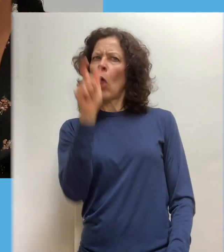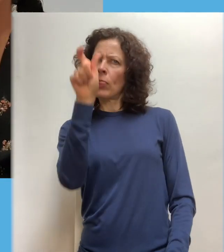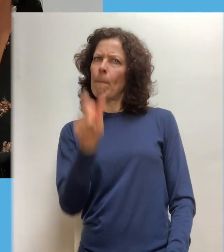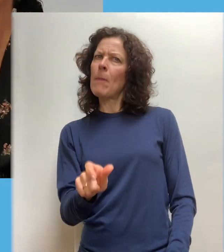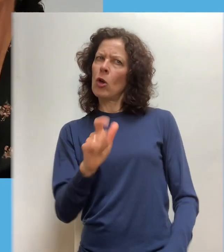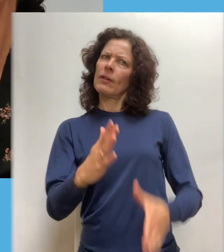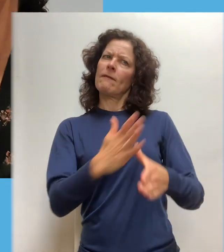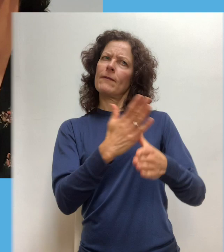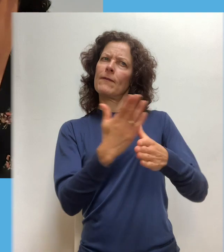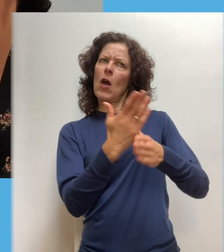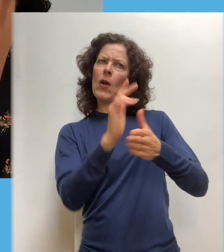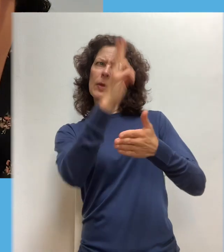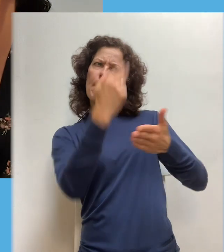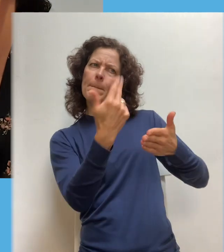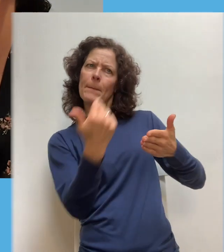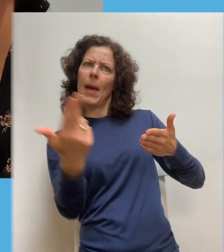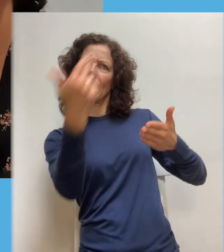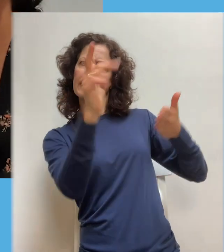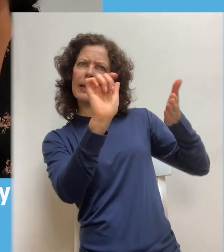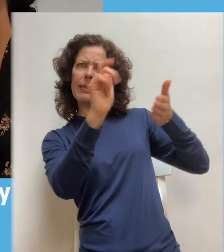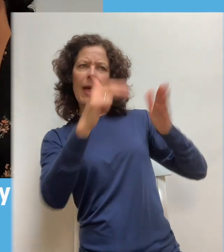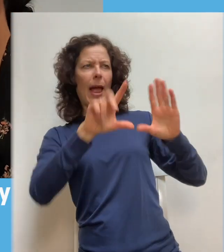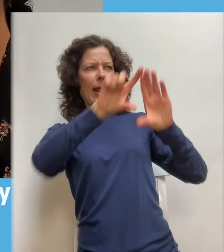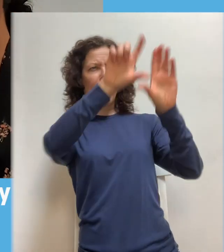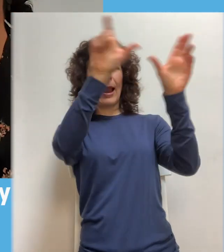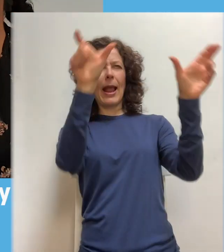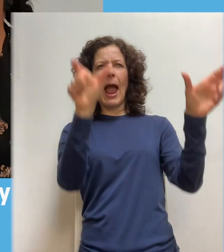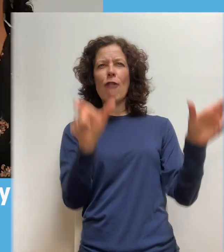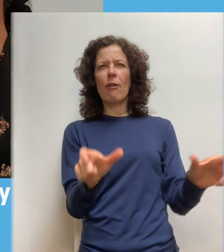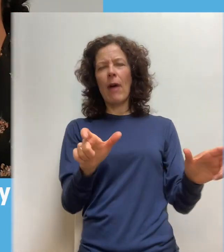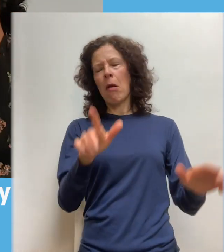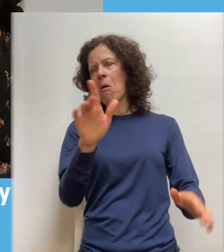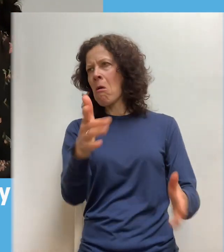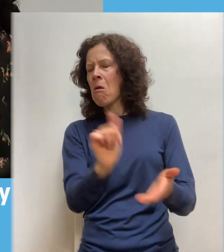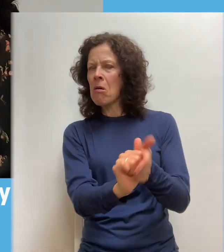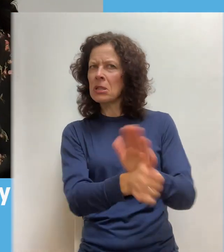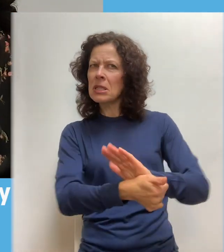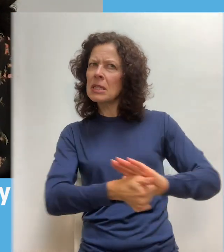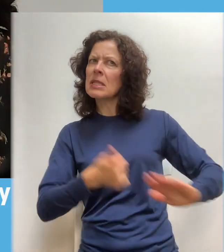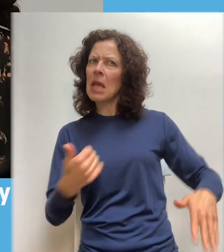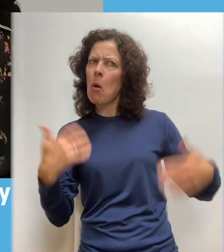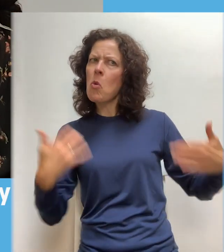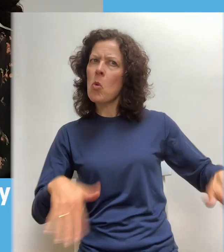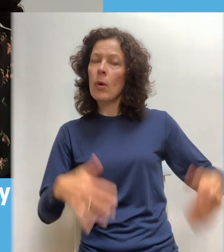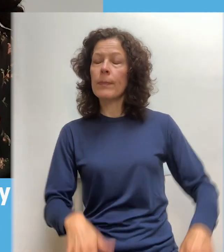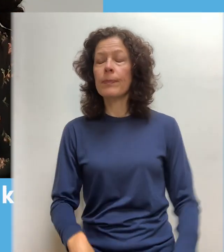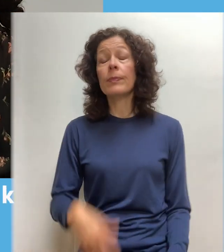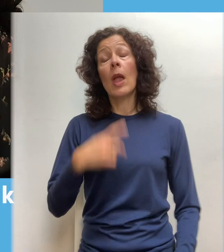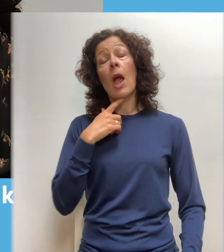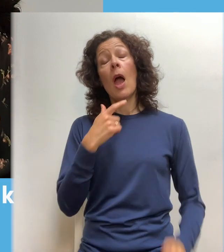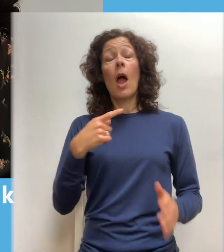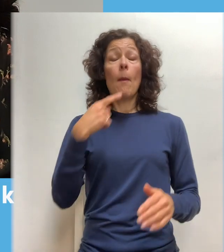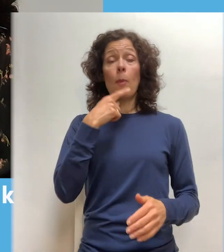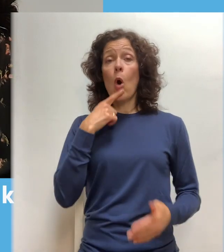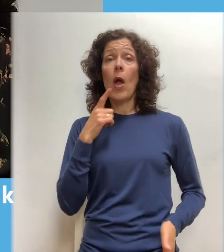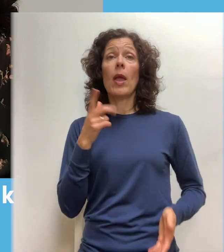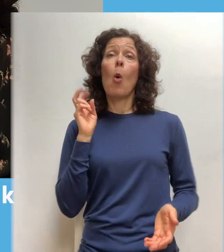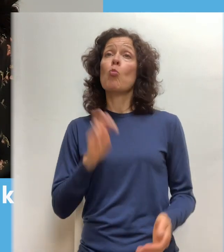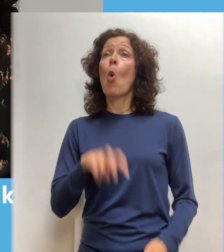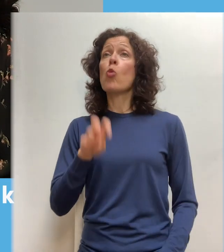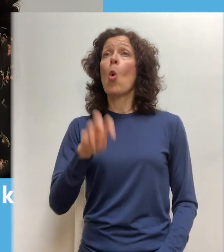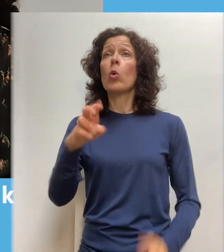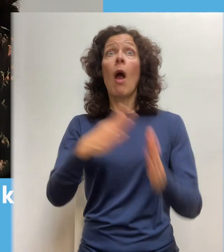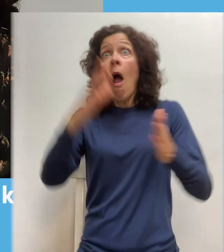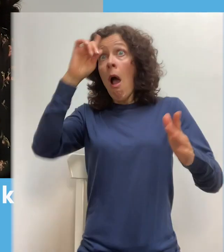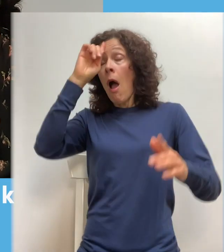very talented." On his way back to the site, Sunny remembered his homework again. "Can you help me find my